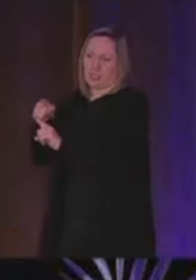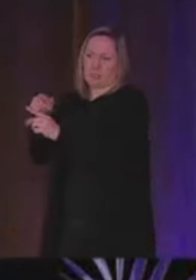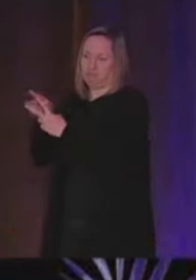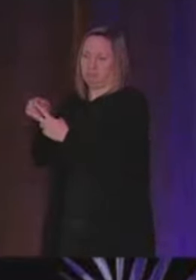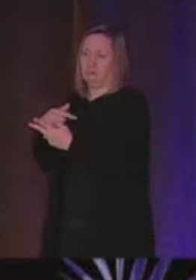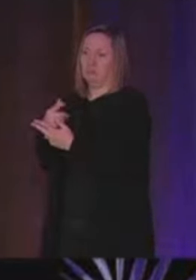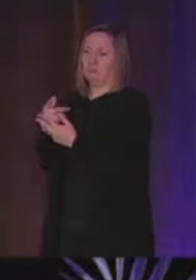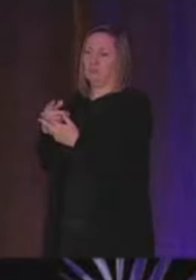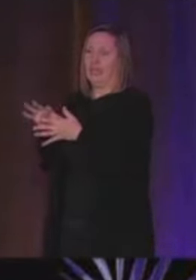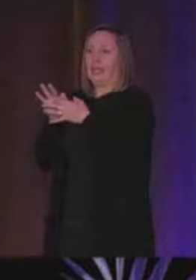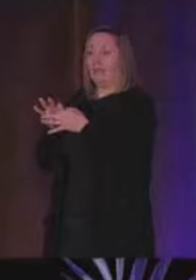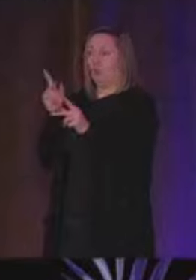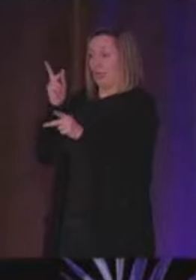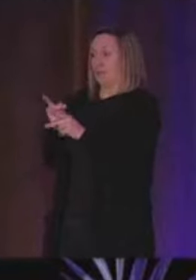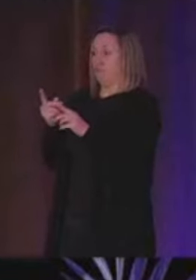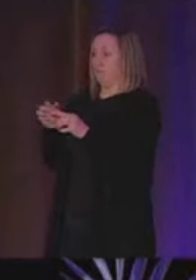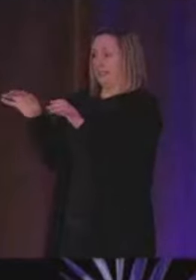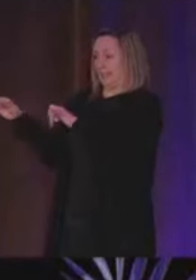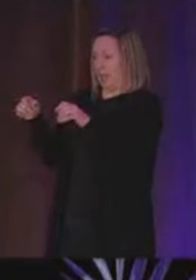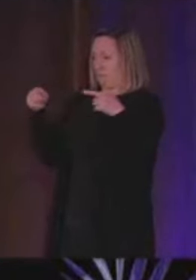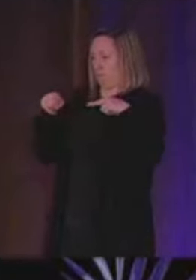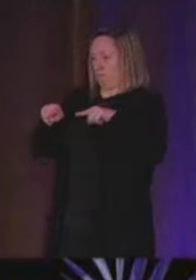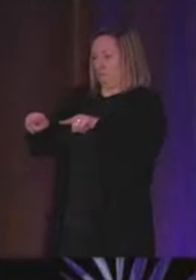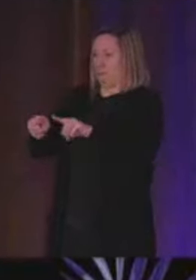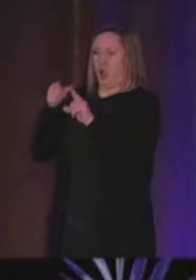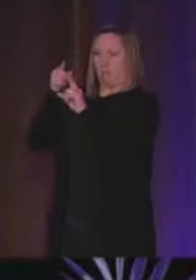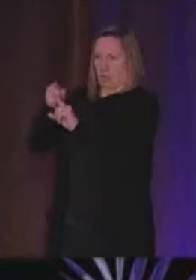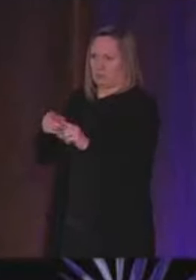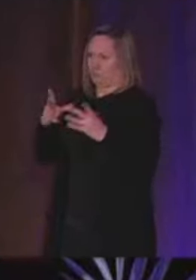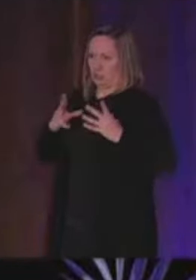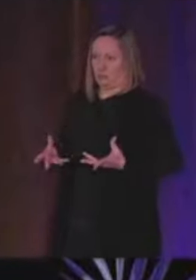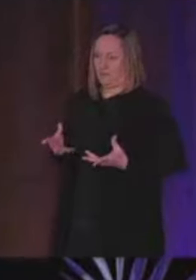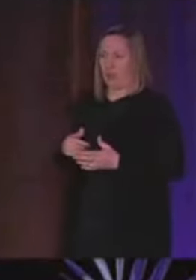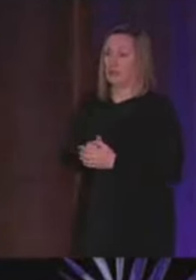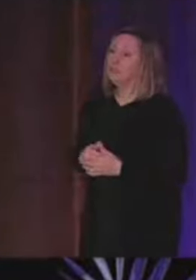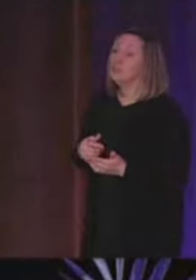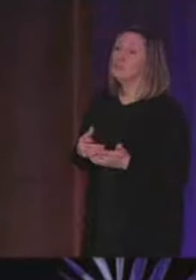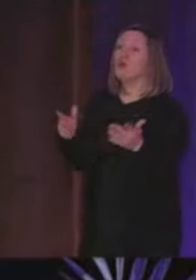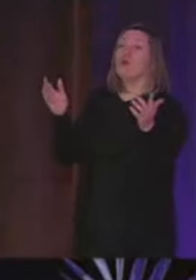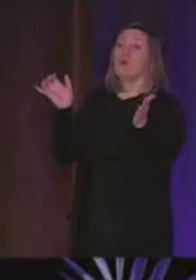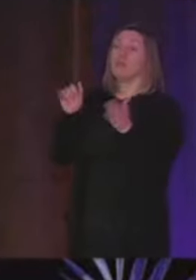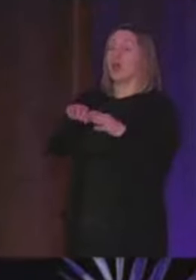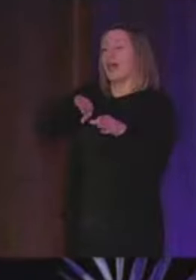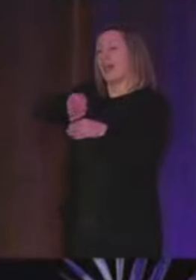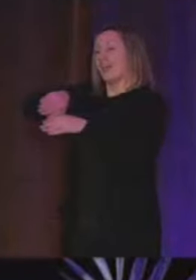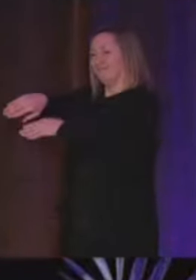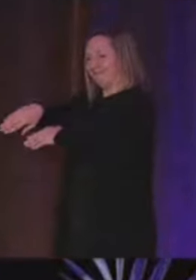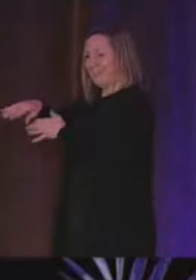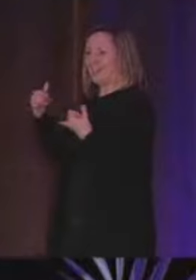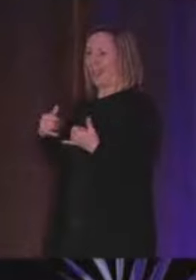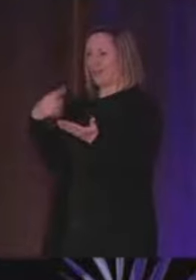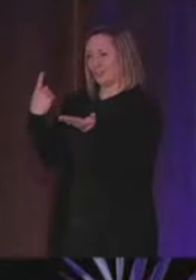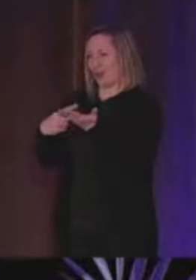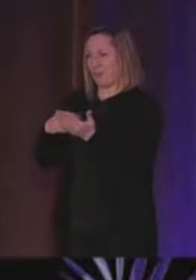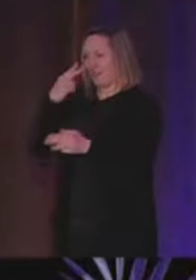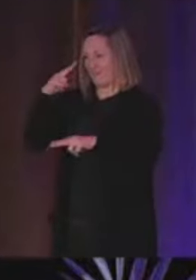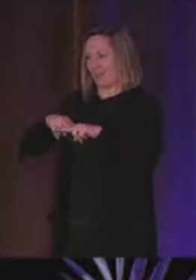long as we keep it that way, it will be fine. And so with that out of the way, let's get to the fun stuff.